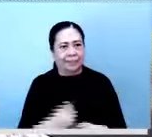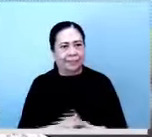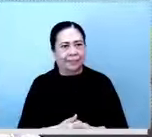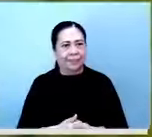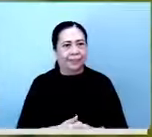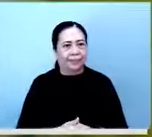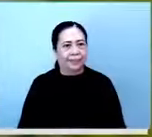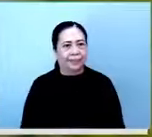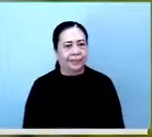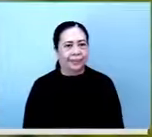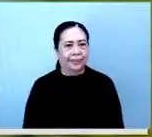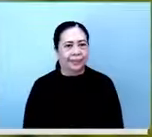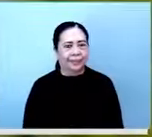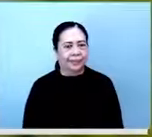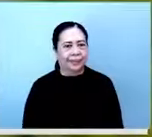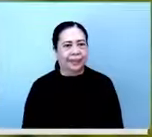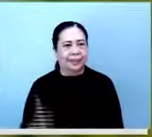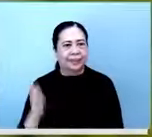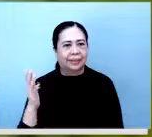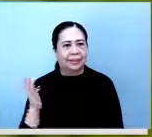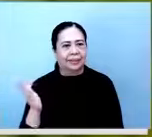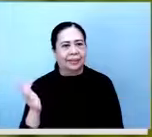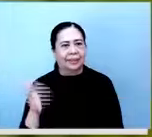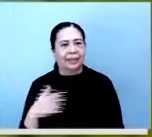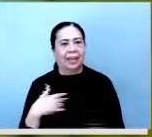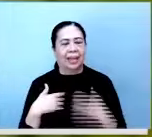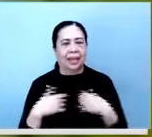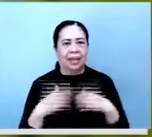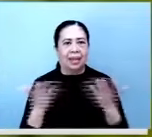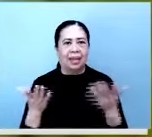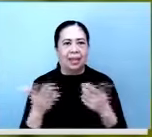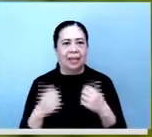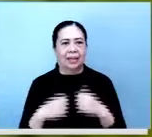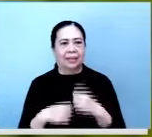can find us on Instagram, on Facebook. We also have our website,